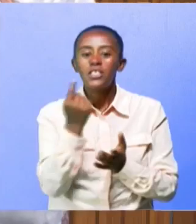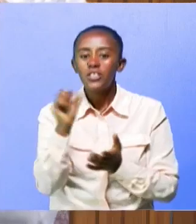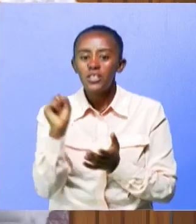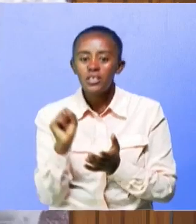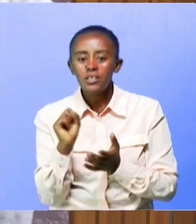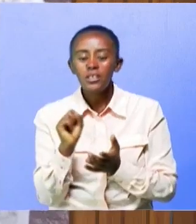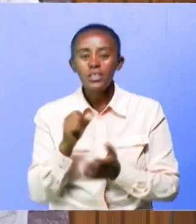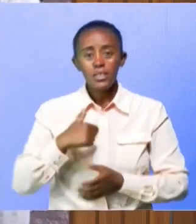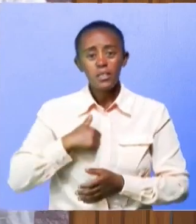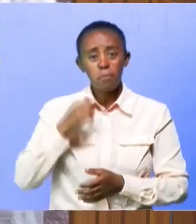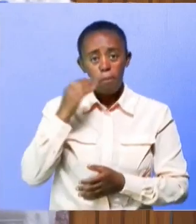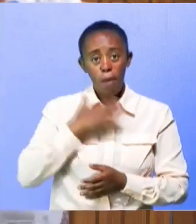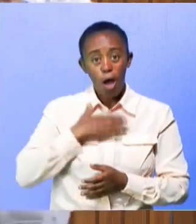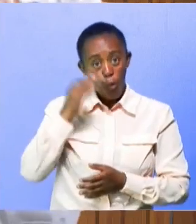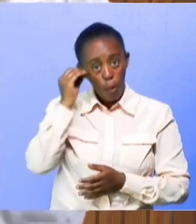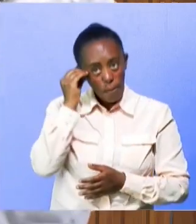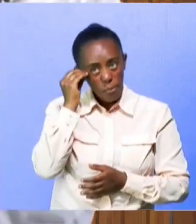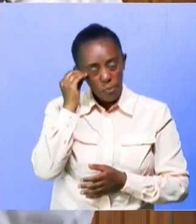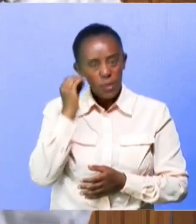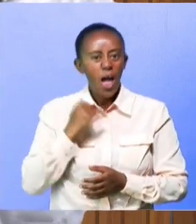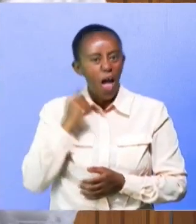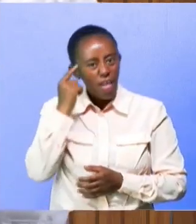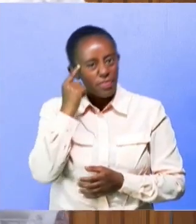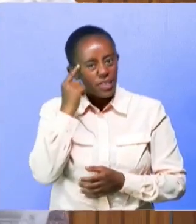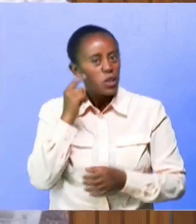my opinion, I think so.